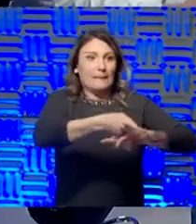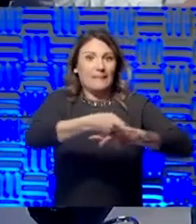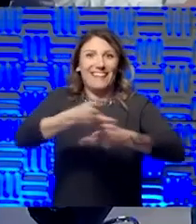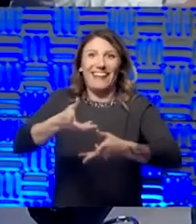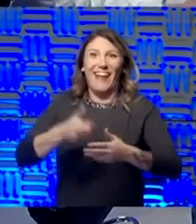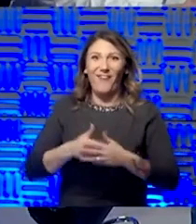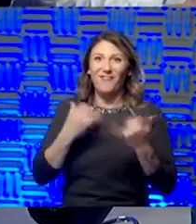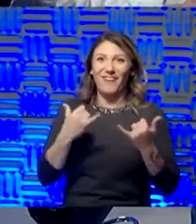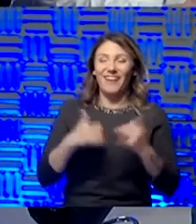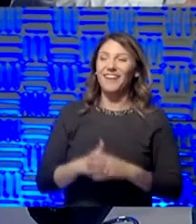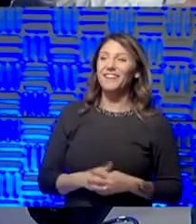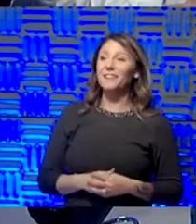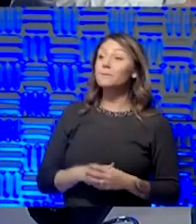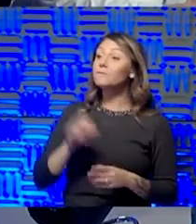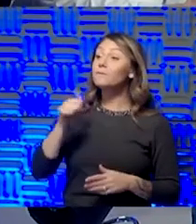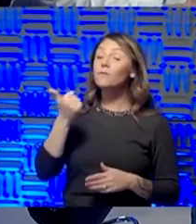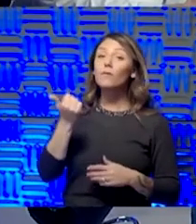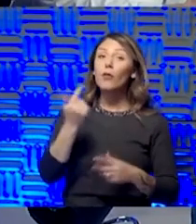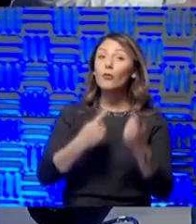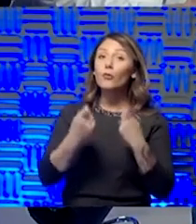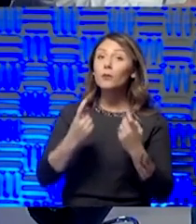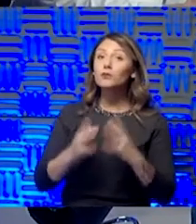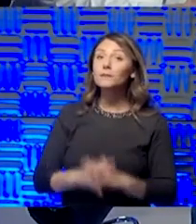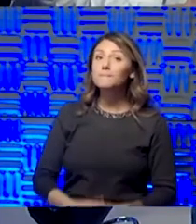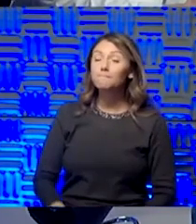Other questions?